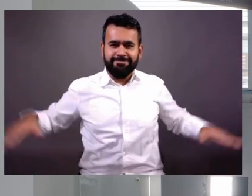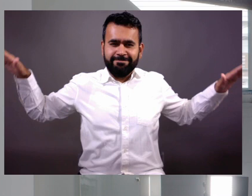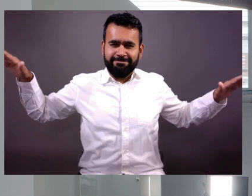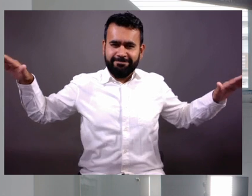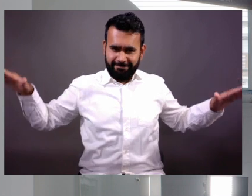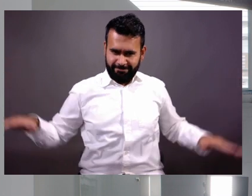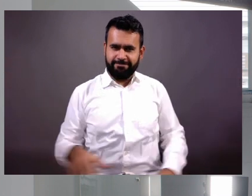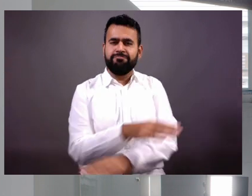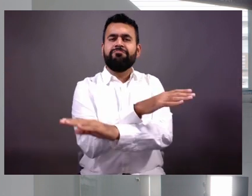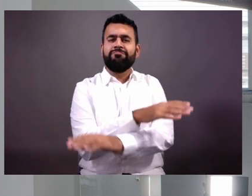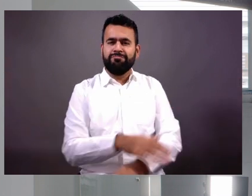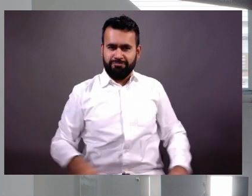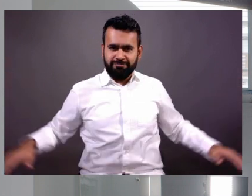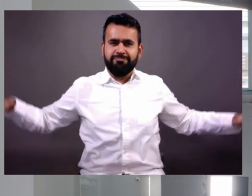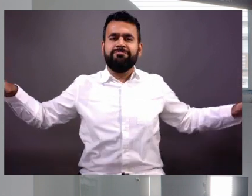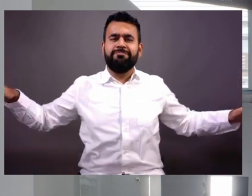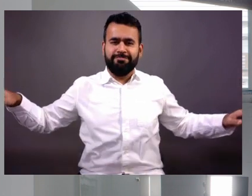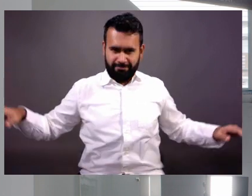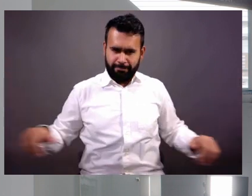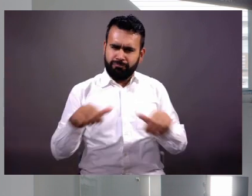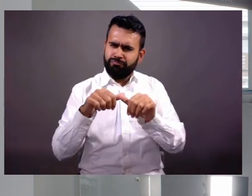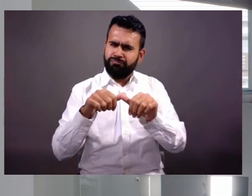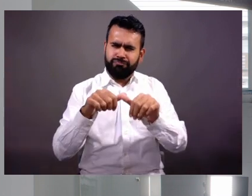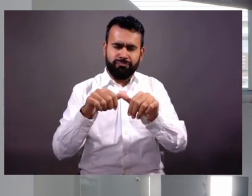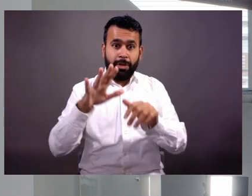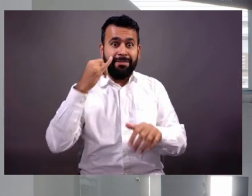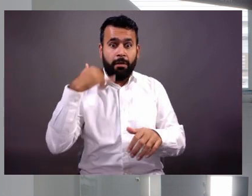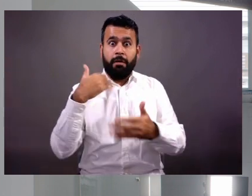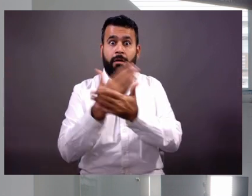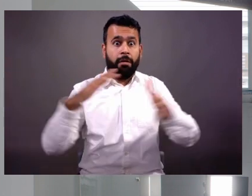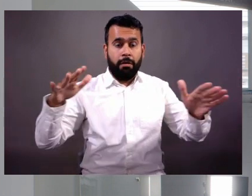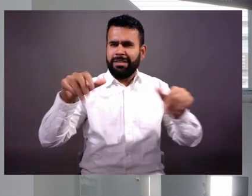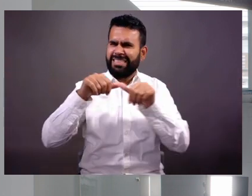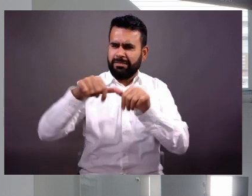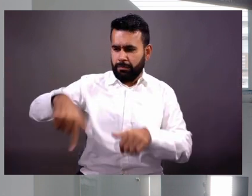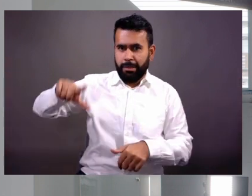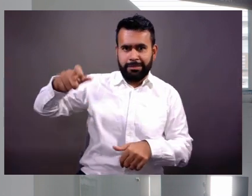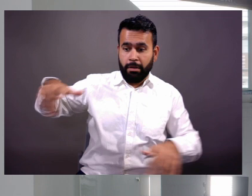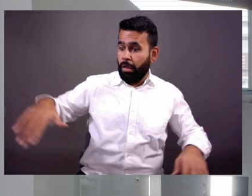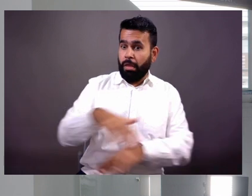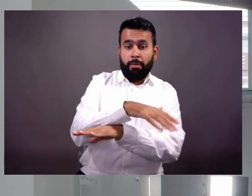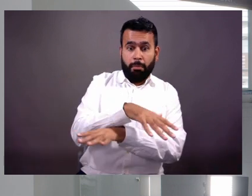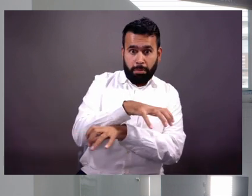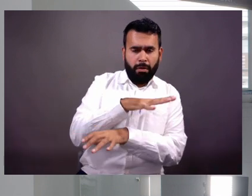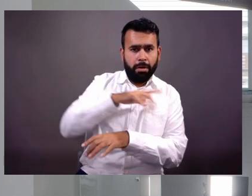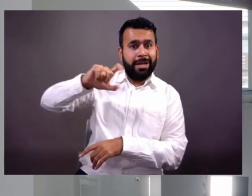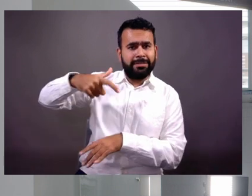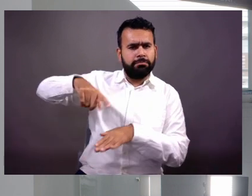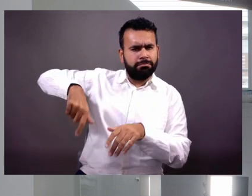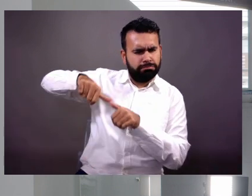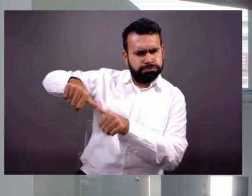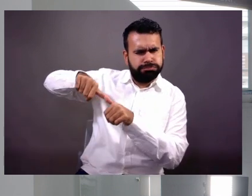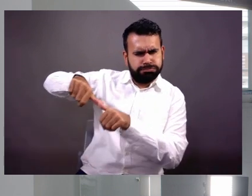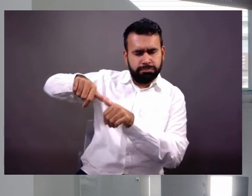cross, open, cross, open. If I'm stopping my arms, I'm just continuing this motion with my legs.